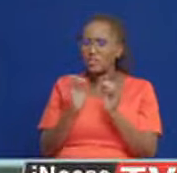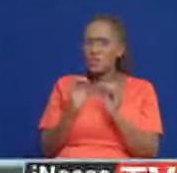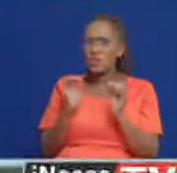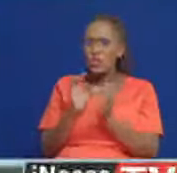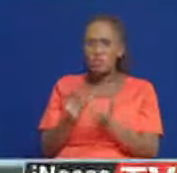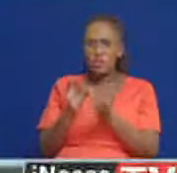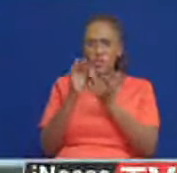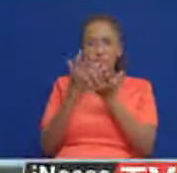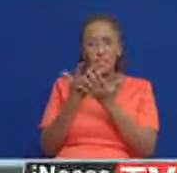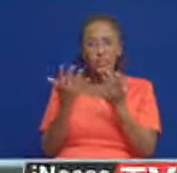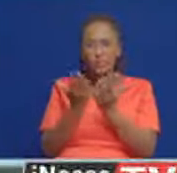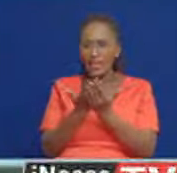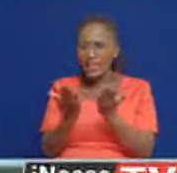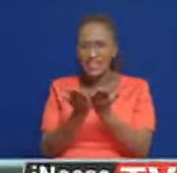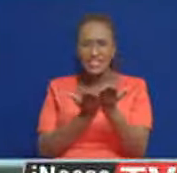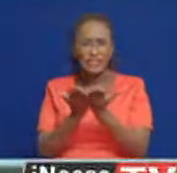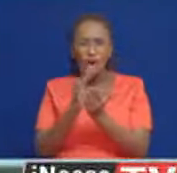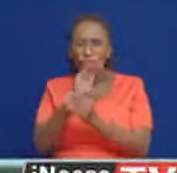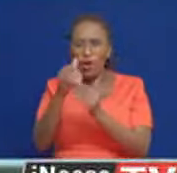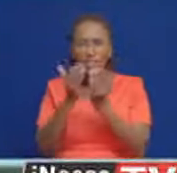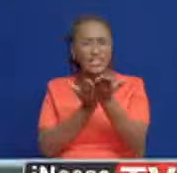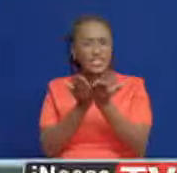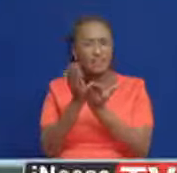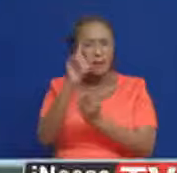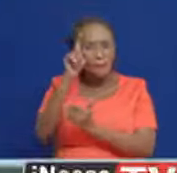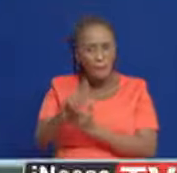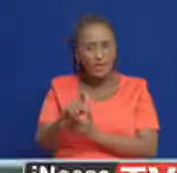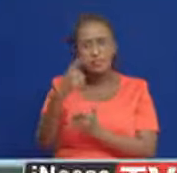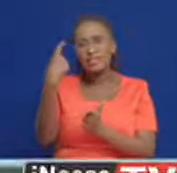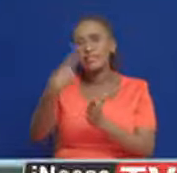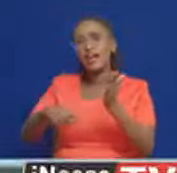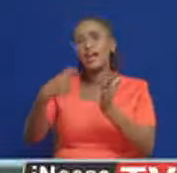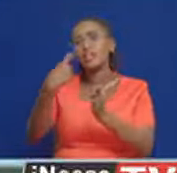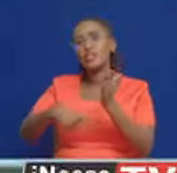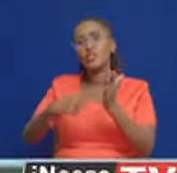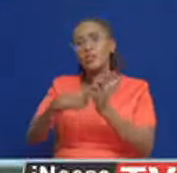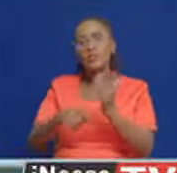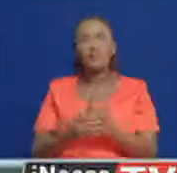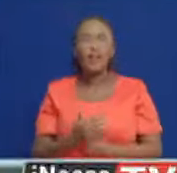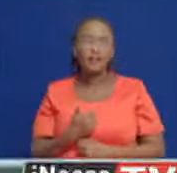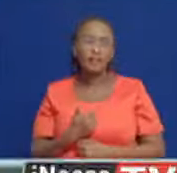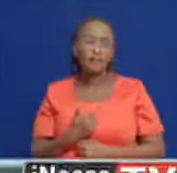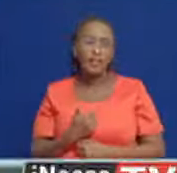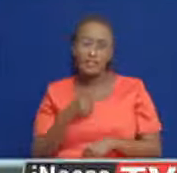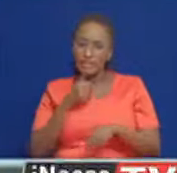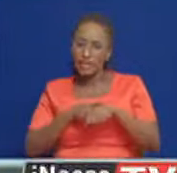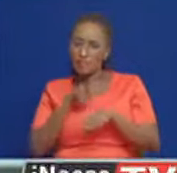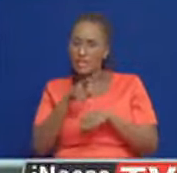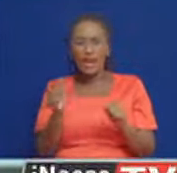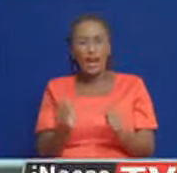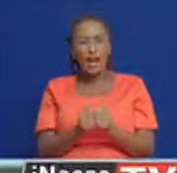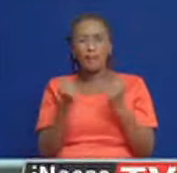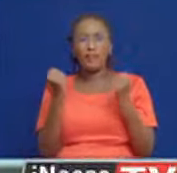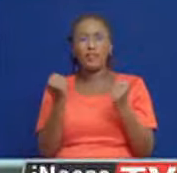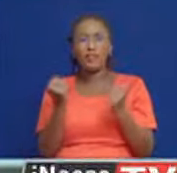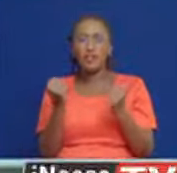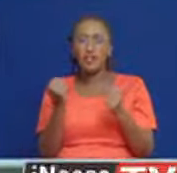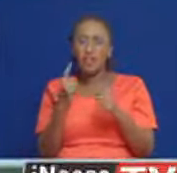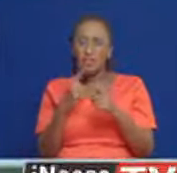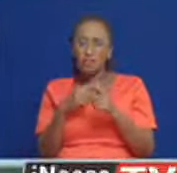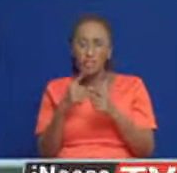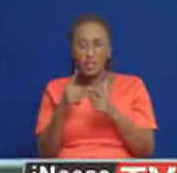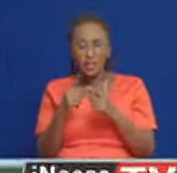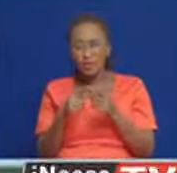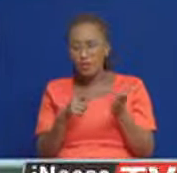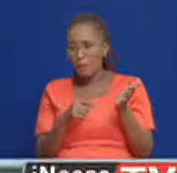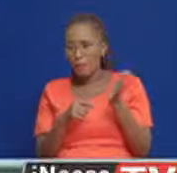any services. All services are going to be subjected to all this. When this happened, you get back to the